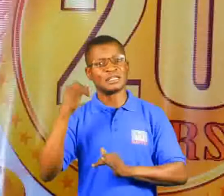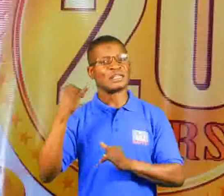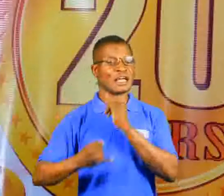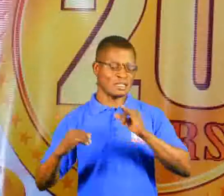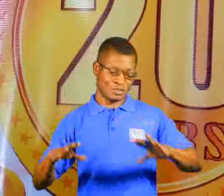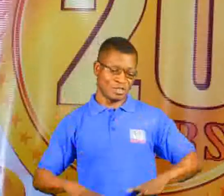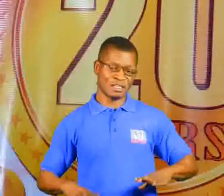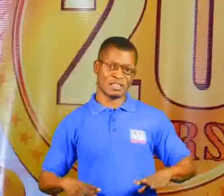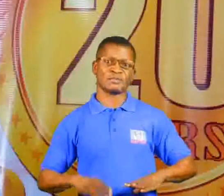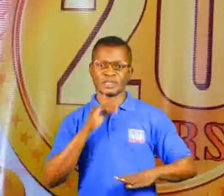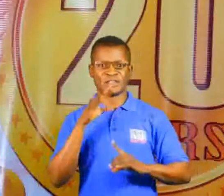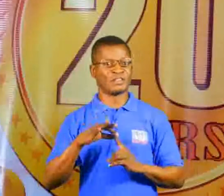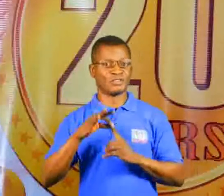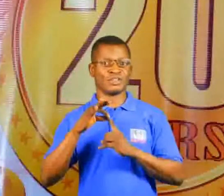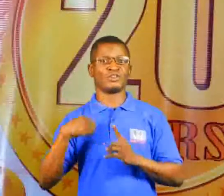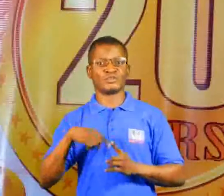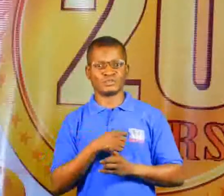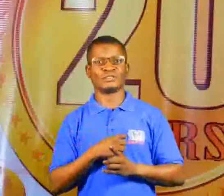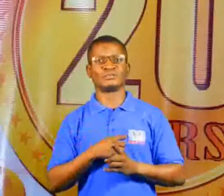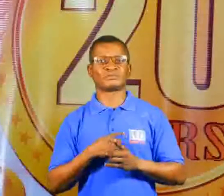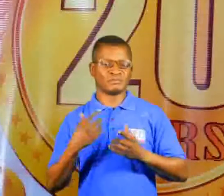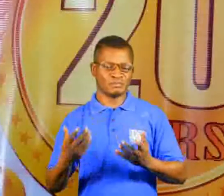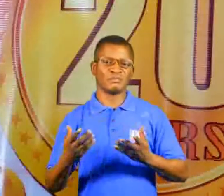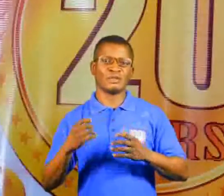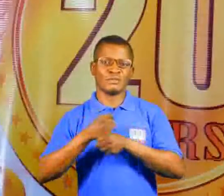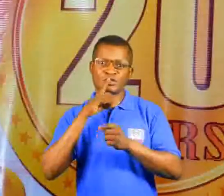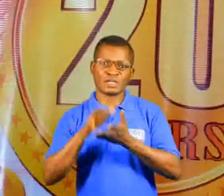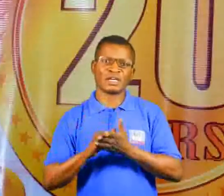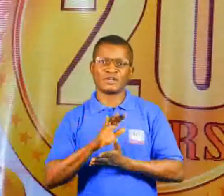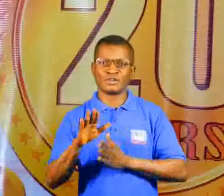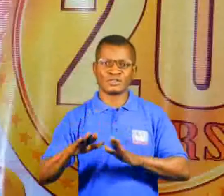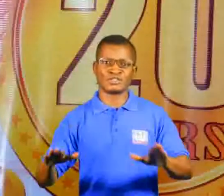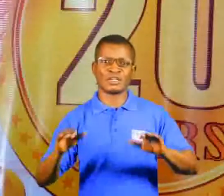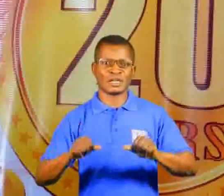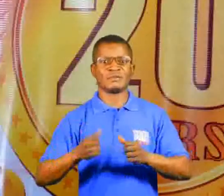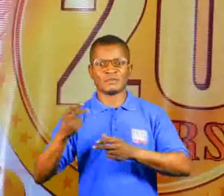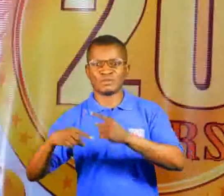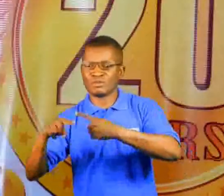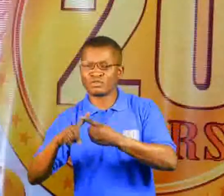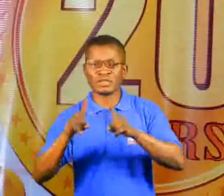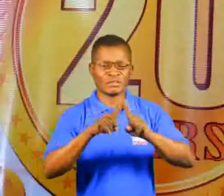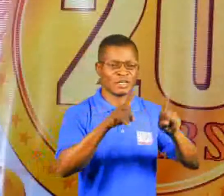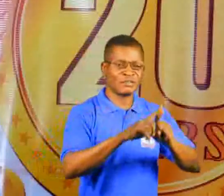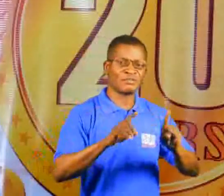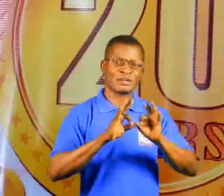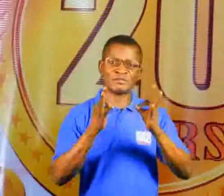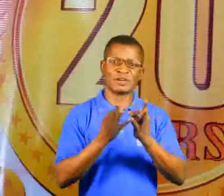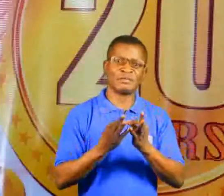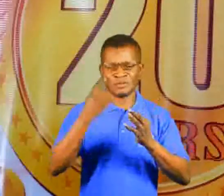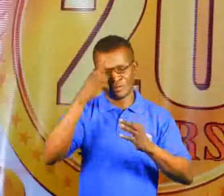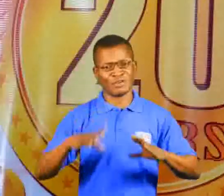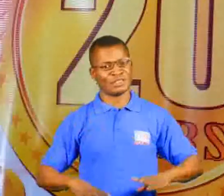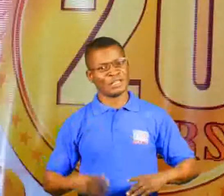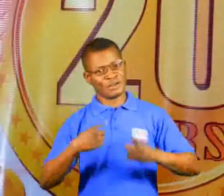was a unique one because we let NAPTIP understand that the children will be going to different families, and the DG approved that. They came